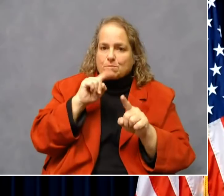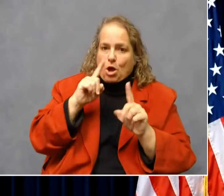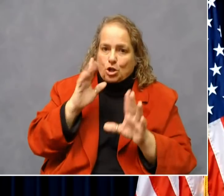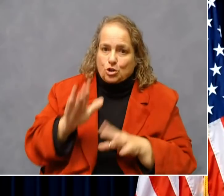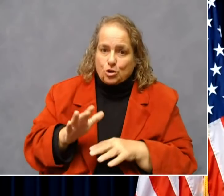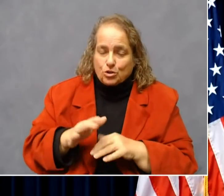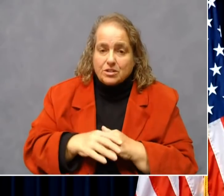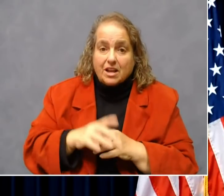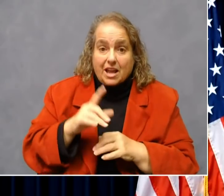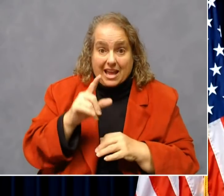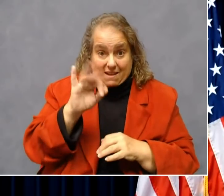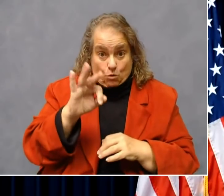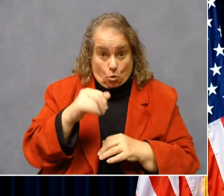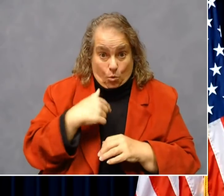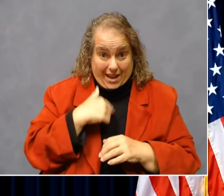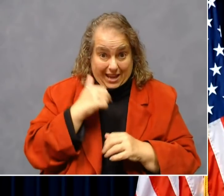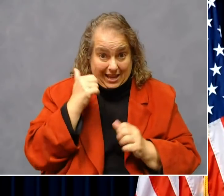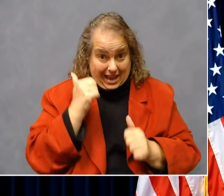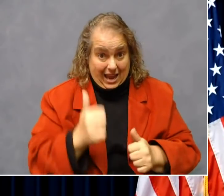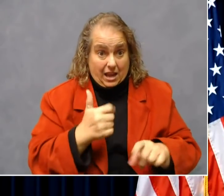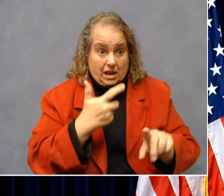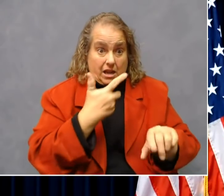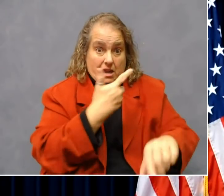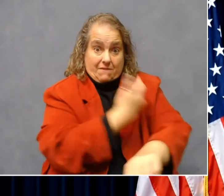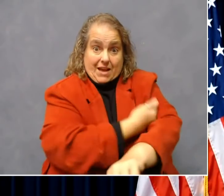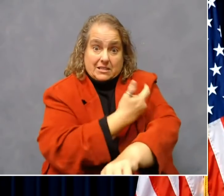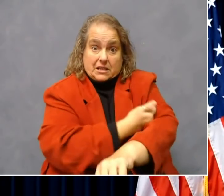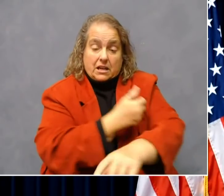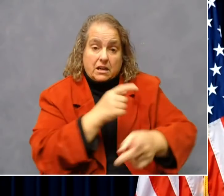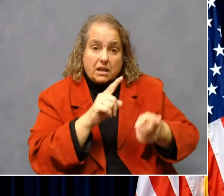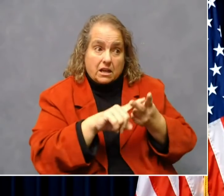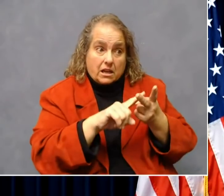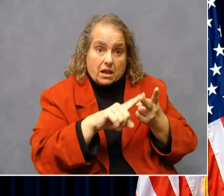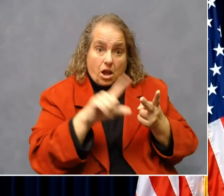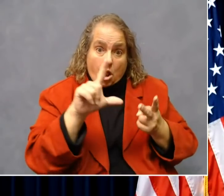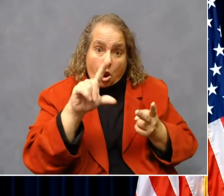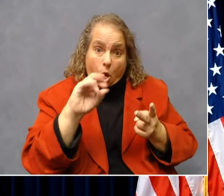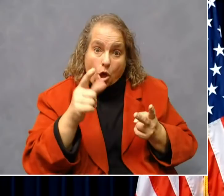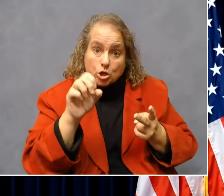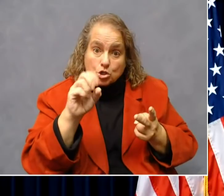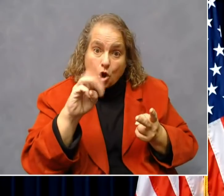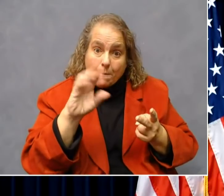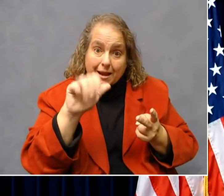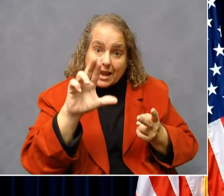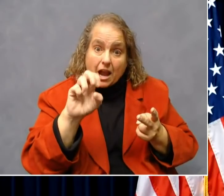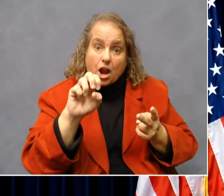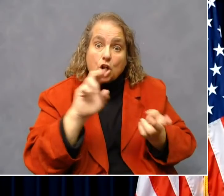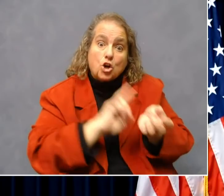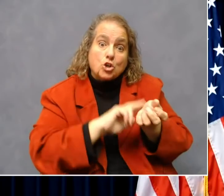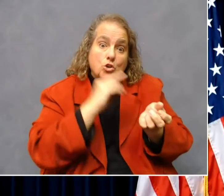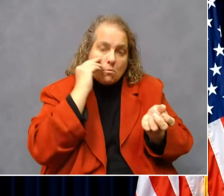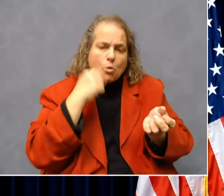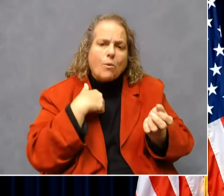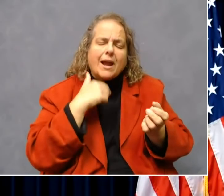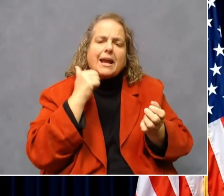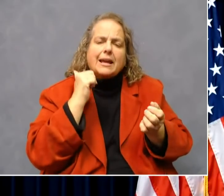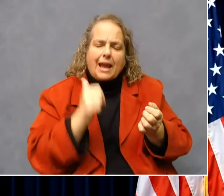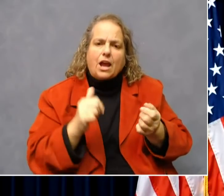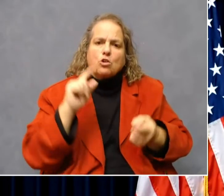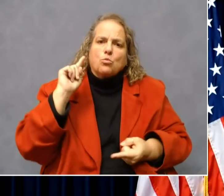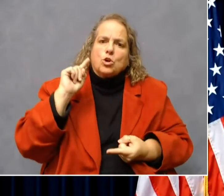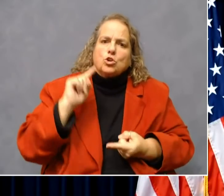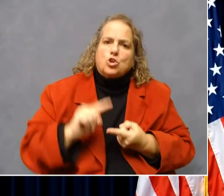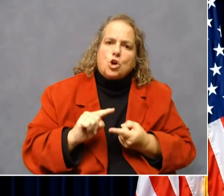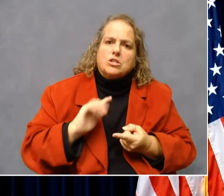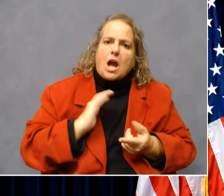those that work there, we can cut out a significant portion of the fatalities we're seeing. It's exciting, the